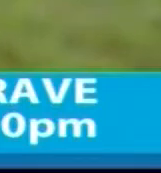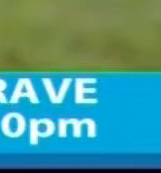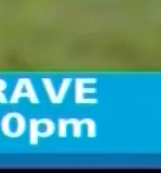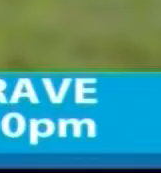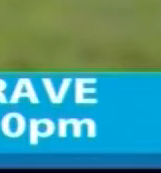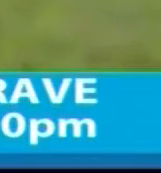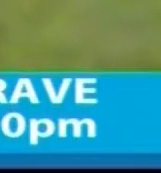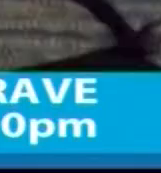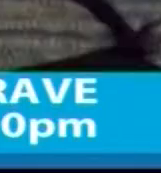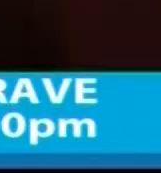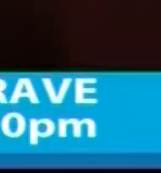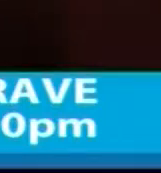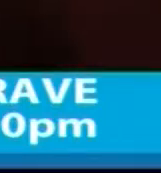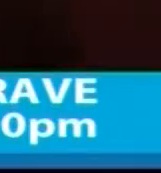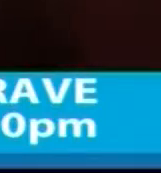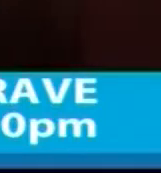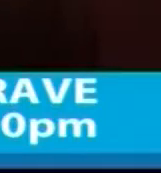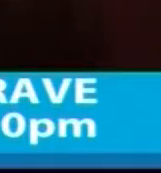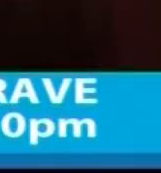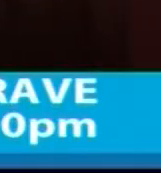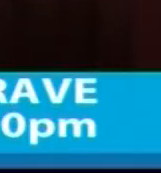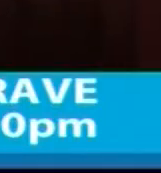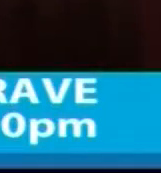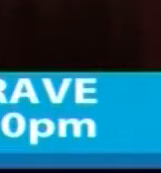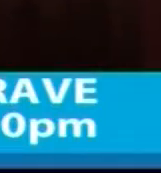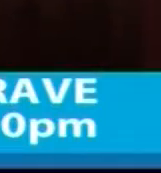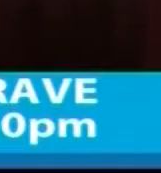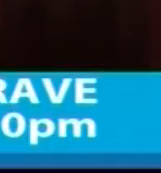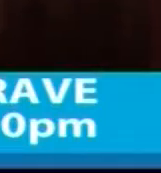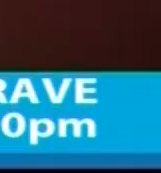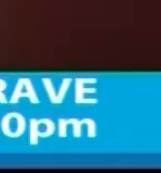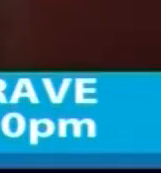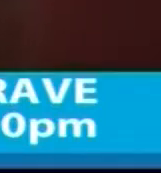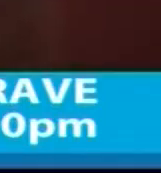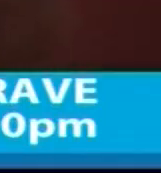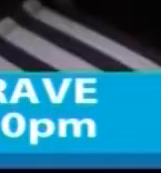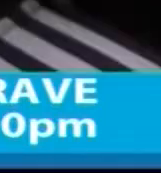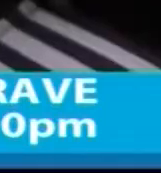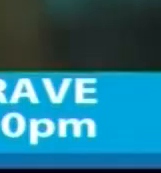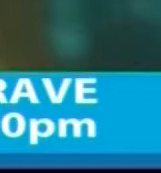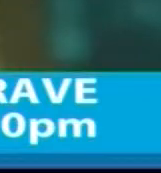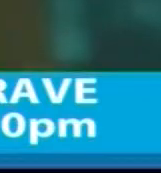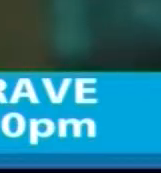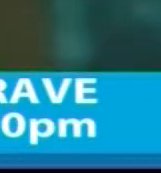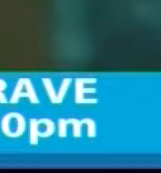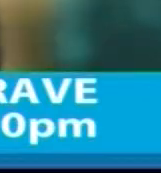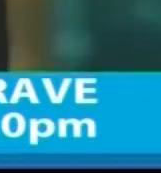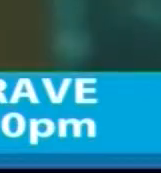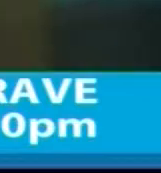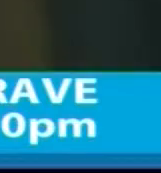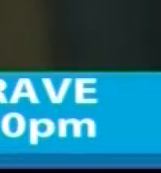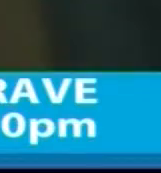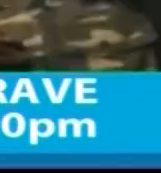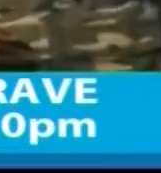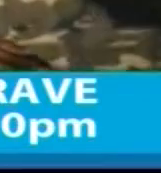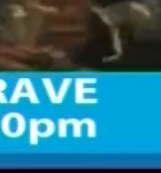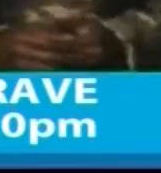would never sell. Well, try to take your soul. I need a hazel